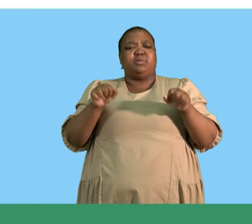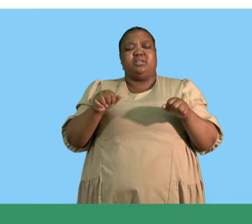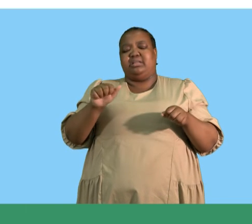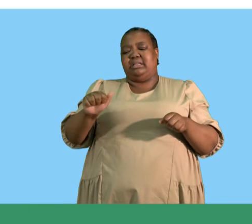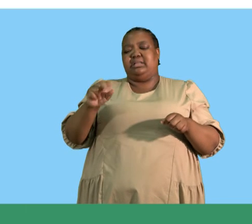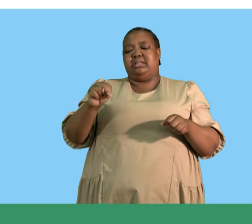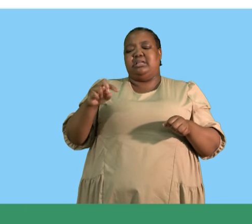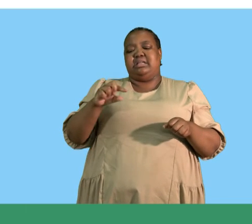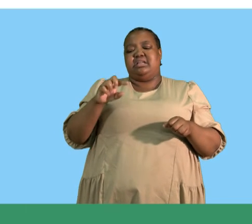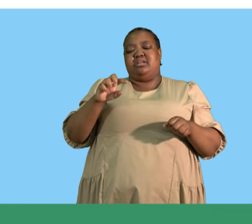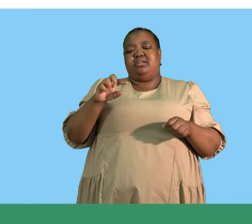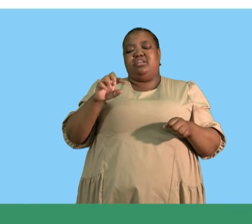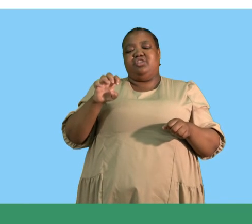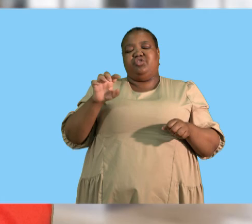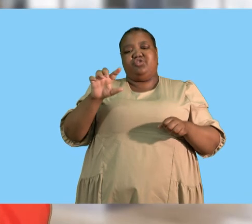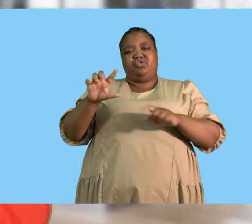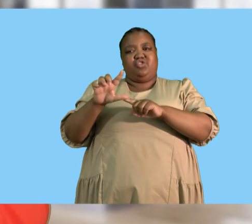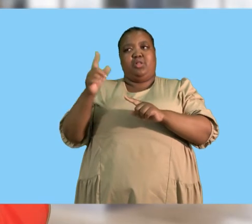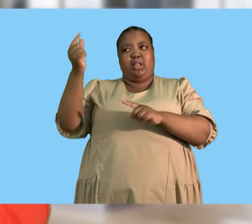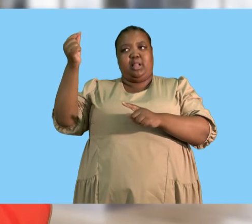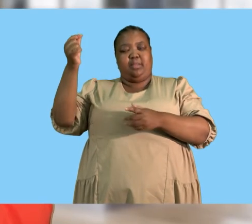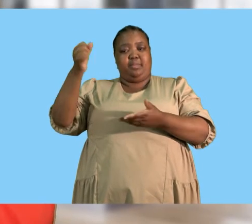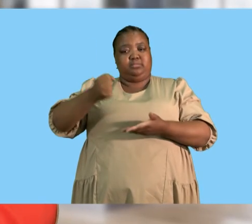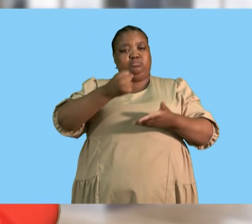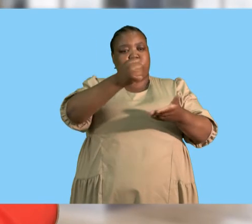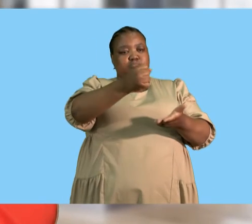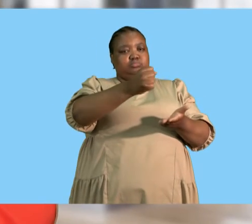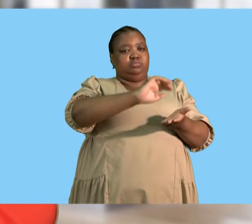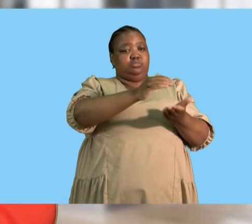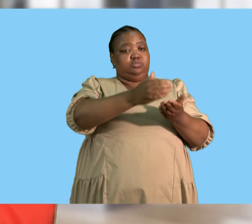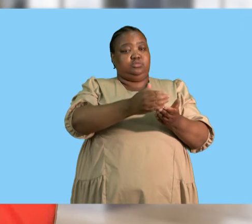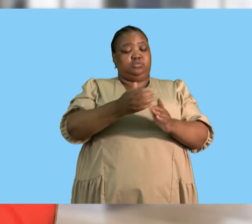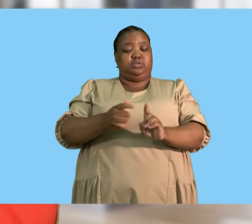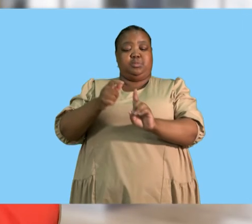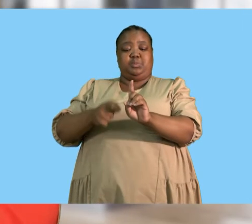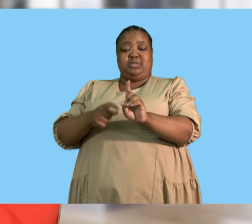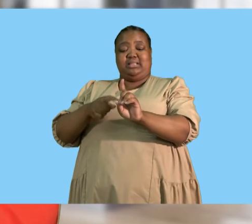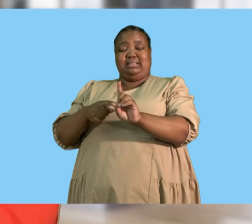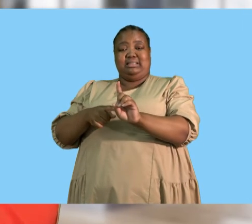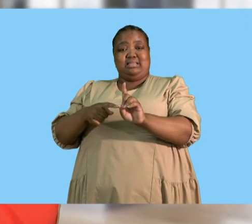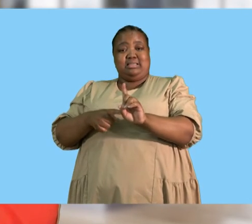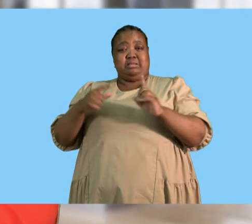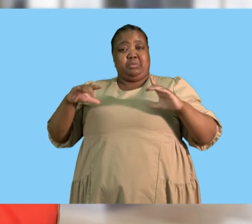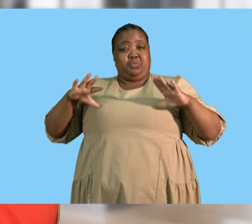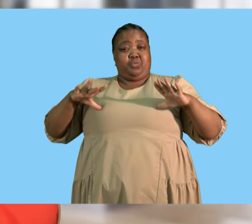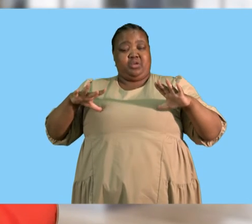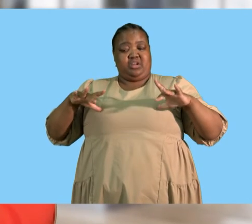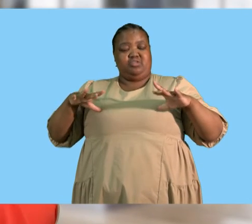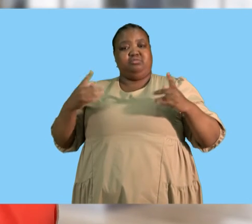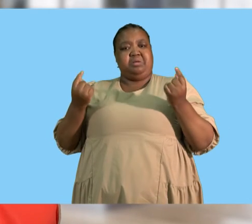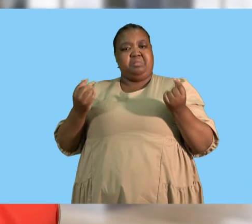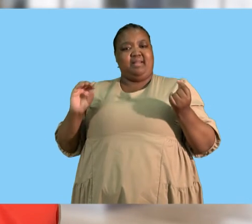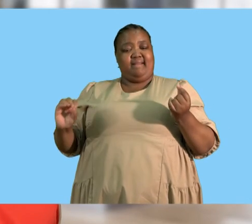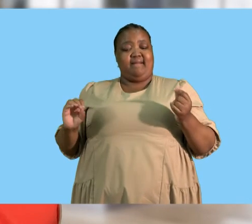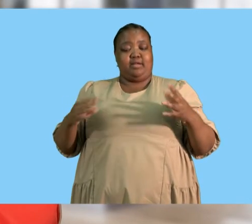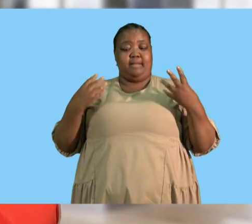angel funding, which is very important, which is when businesses or a wealthy entrepreneur rather offers a